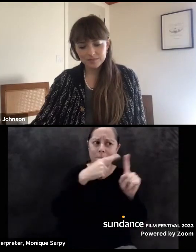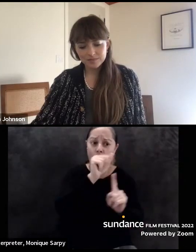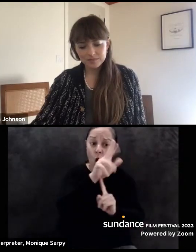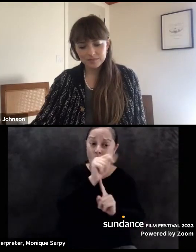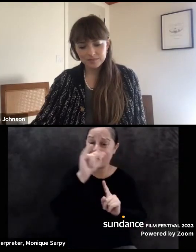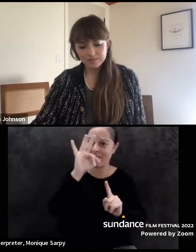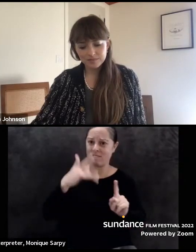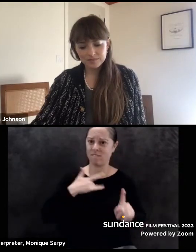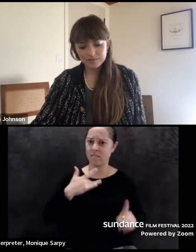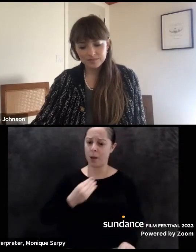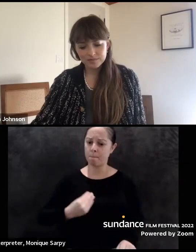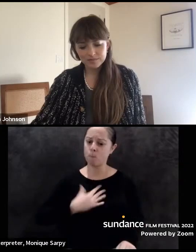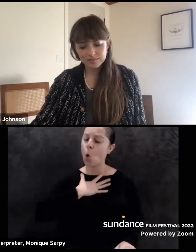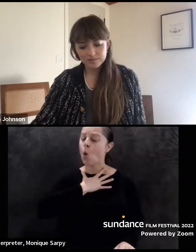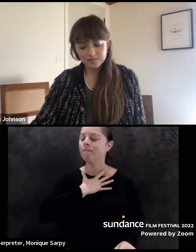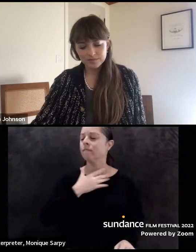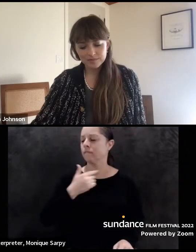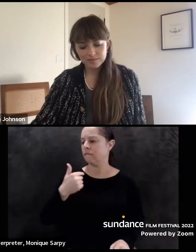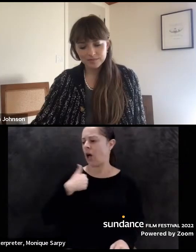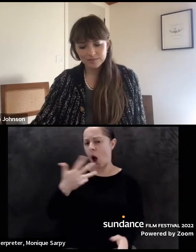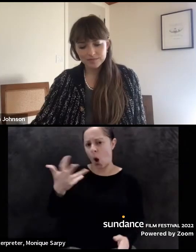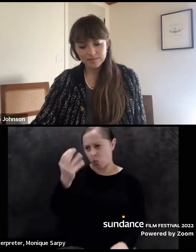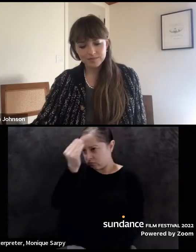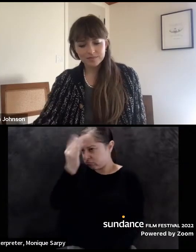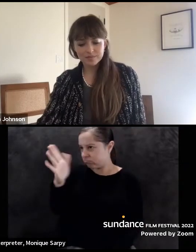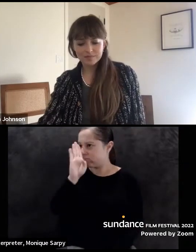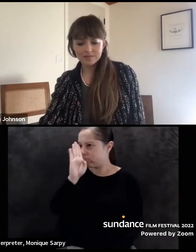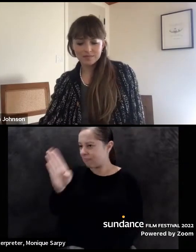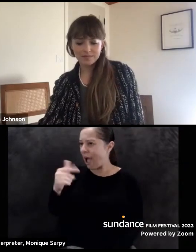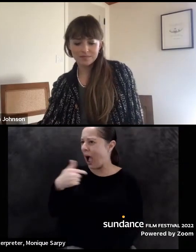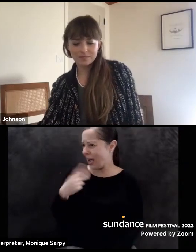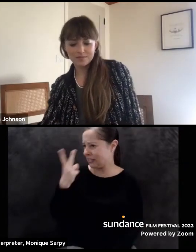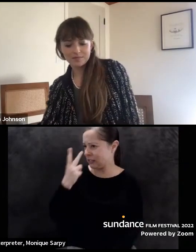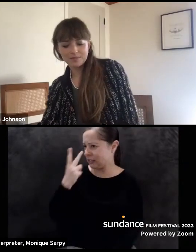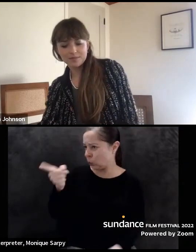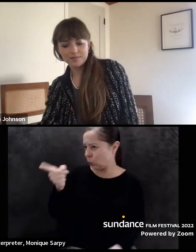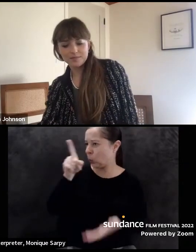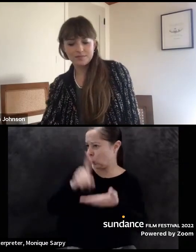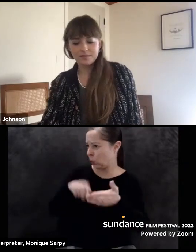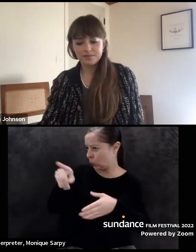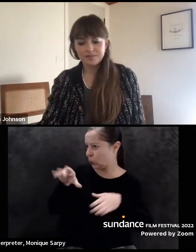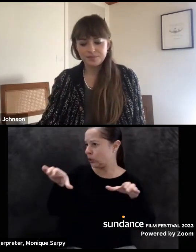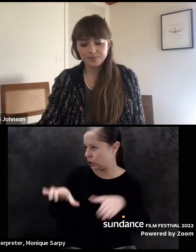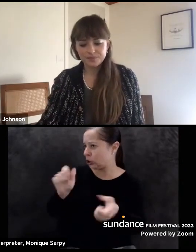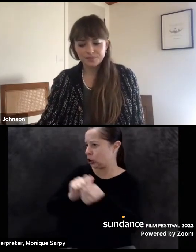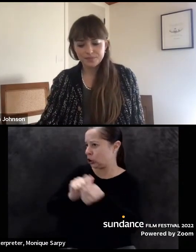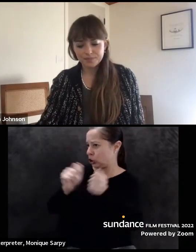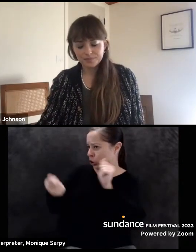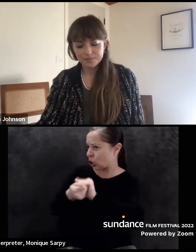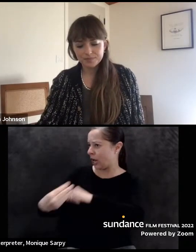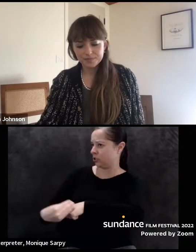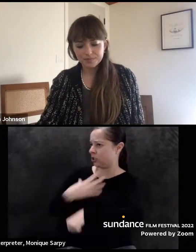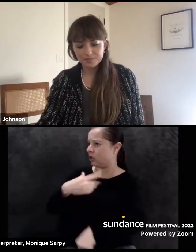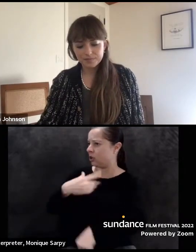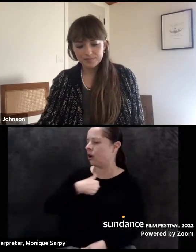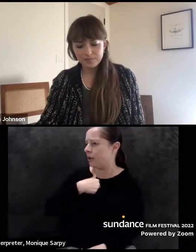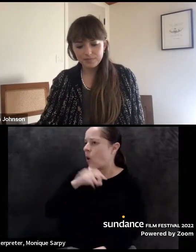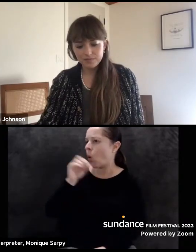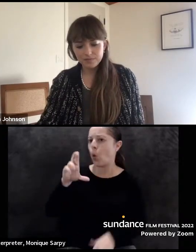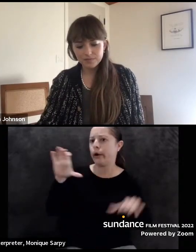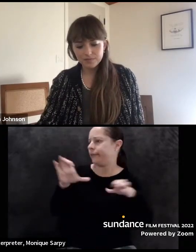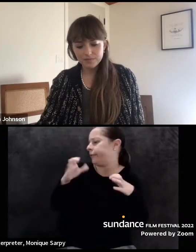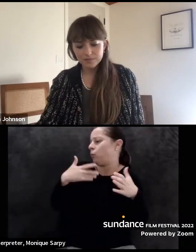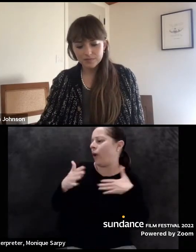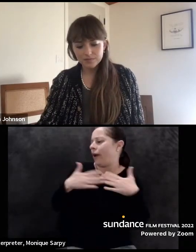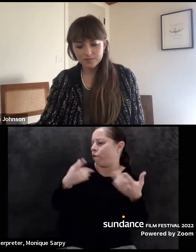me or something really gets me, I want the artist to know, like, I see you, like what you did changed me or did whatever to me. And so